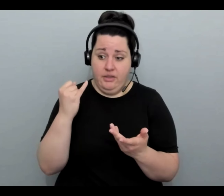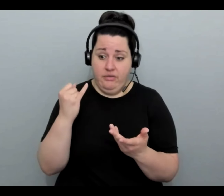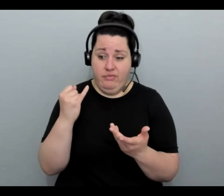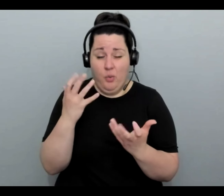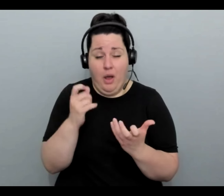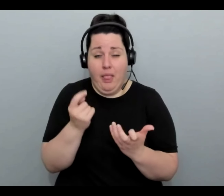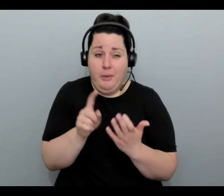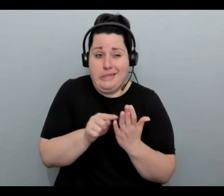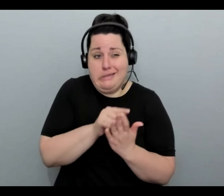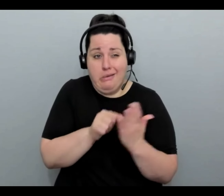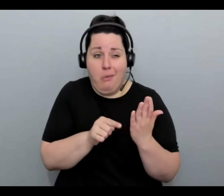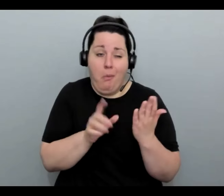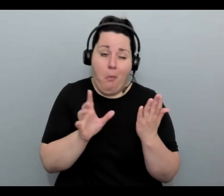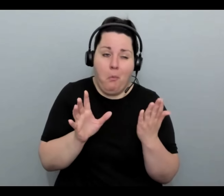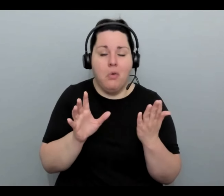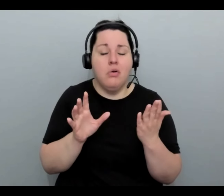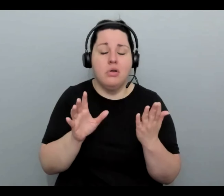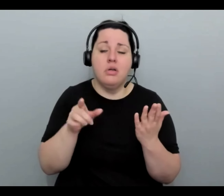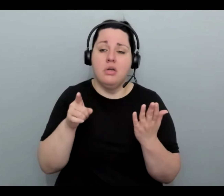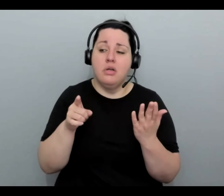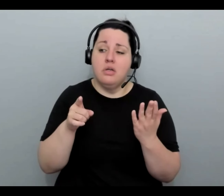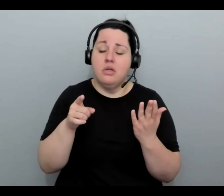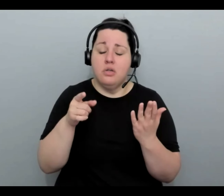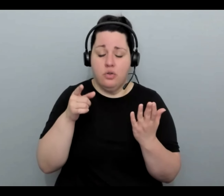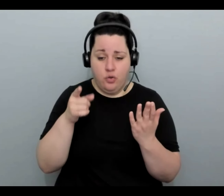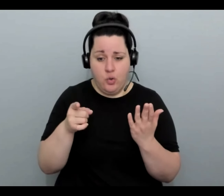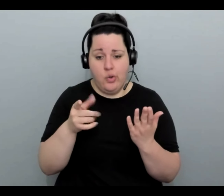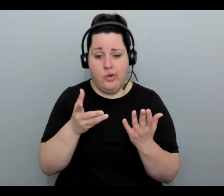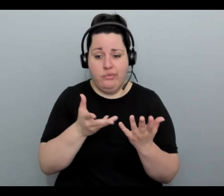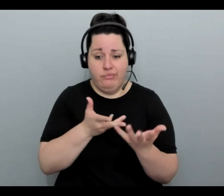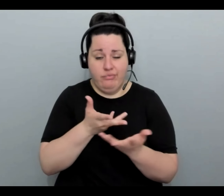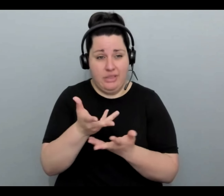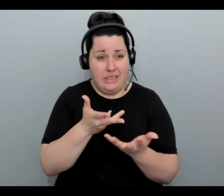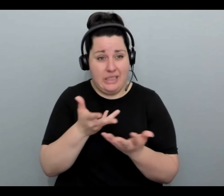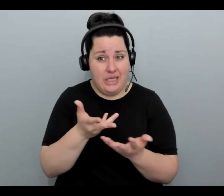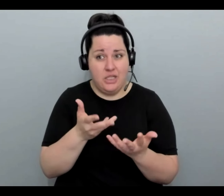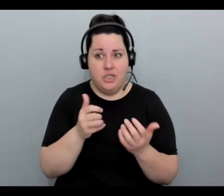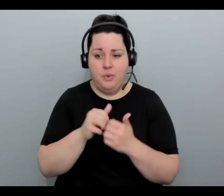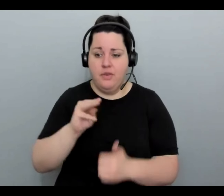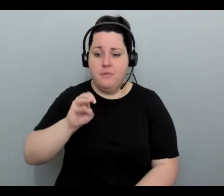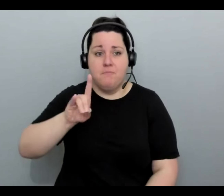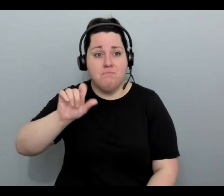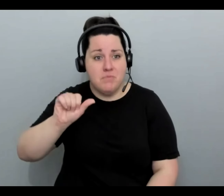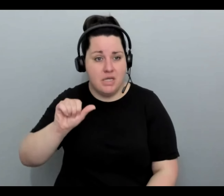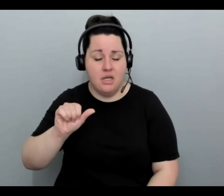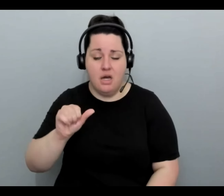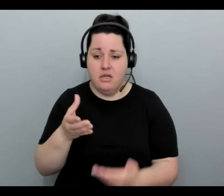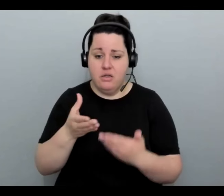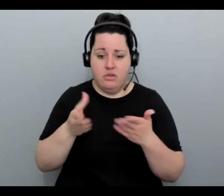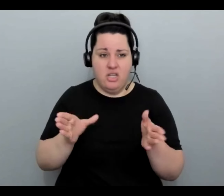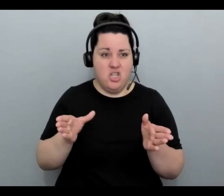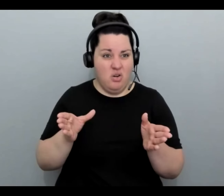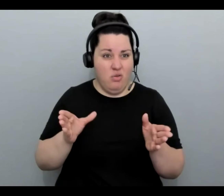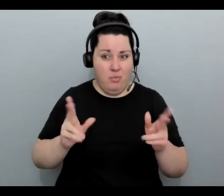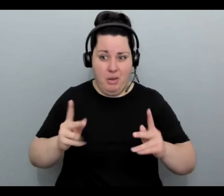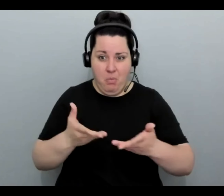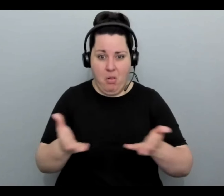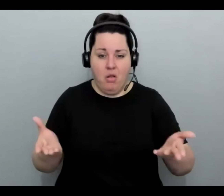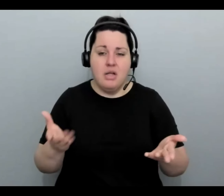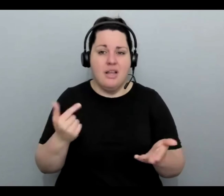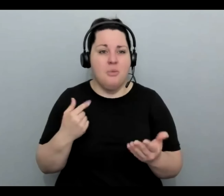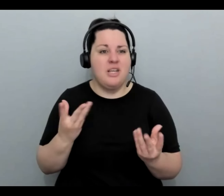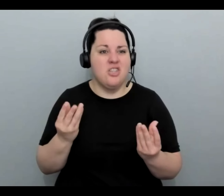about it, you can think as you're getting, as you're engaging with media and the general public, it's a little bit of soft marketing for